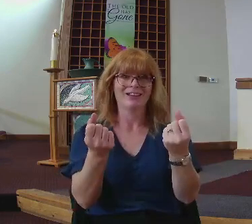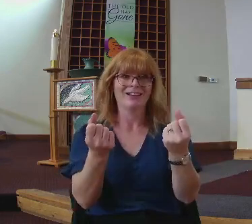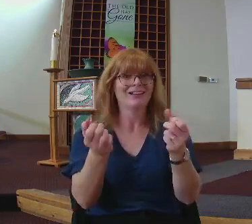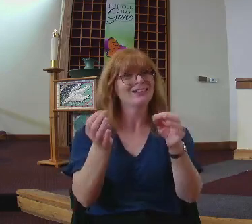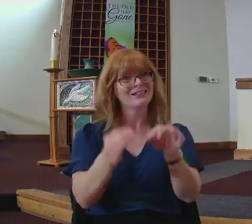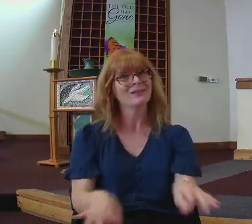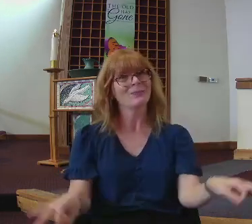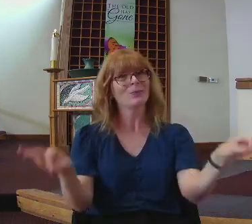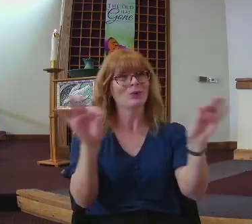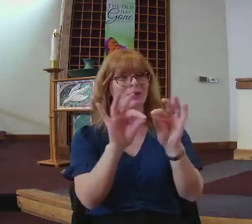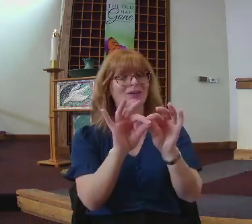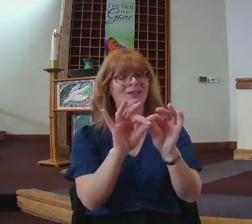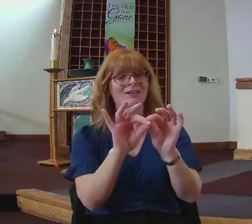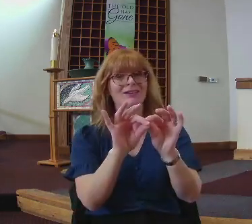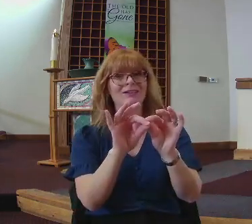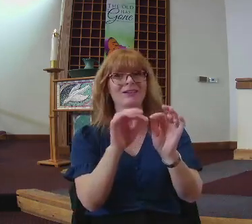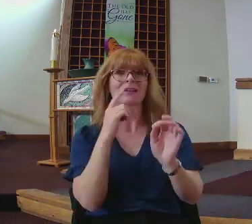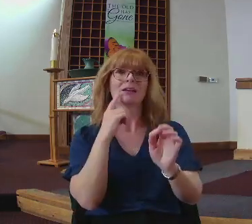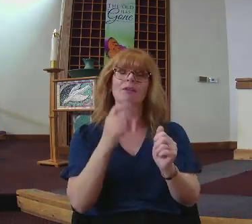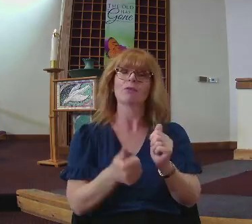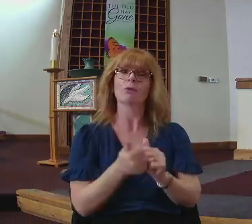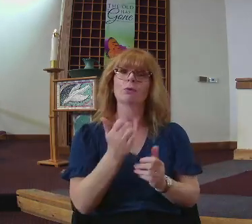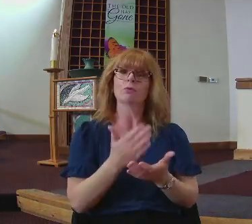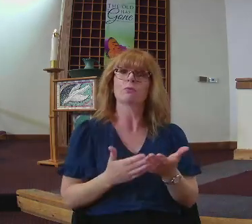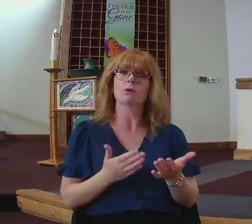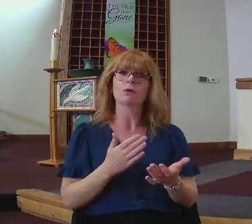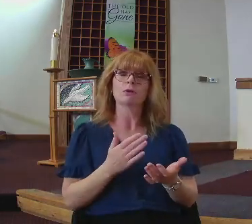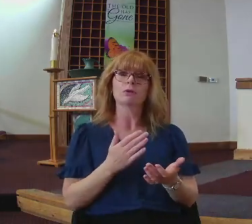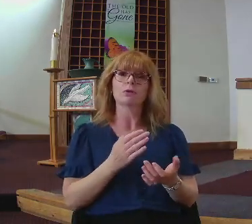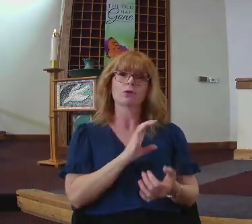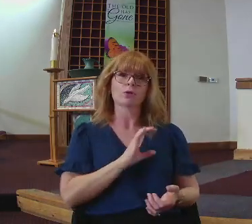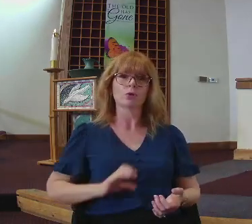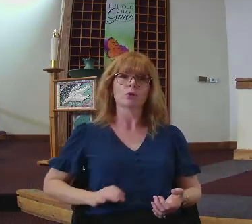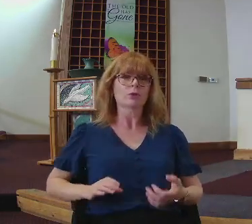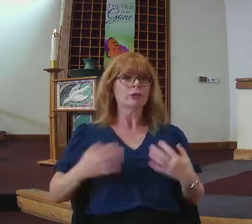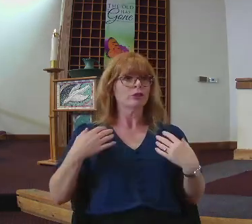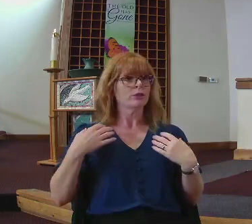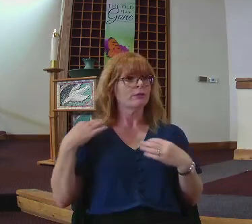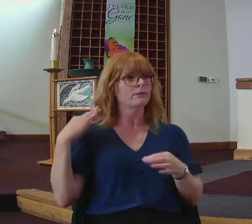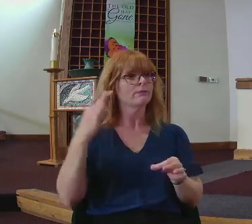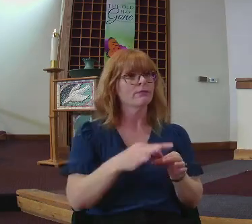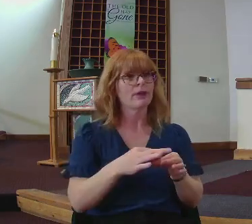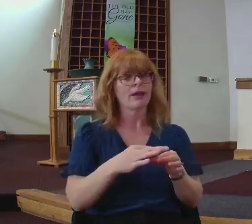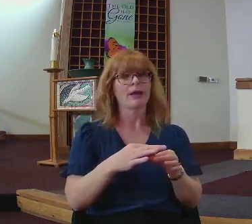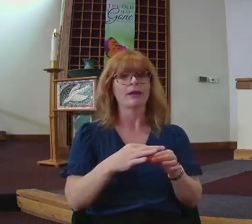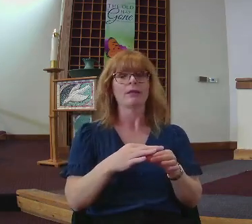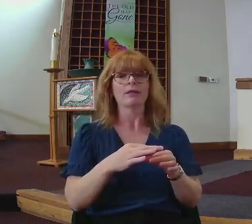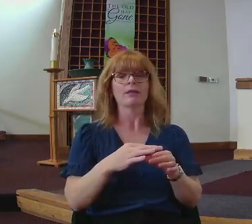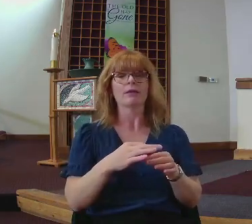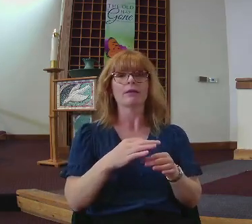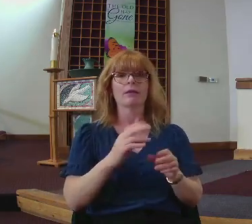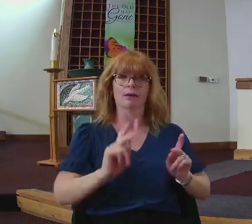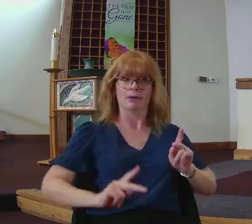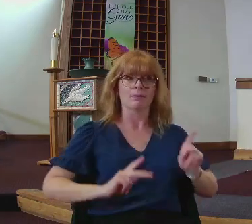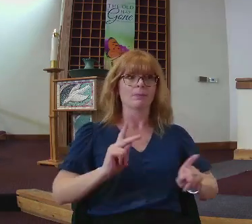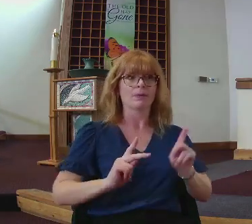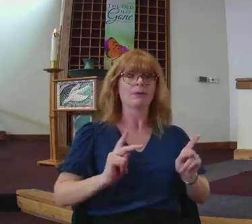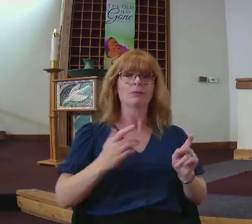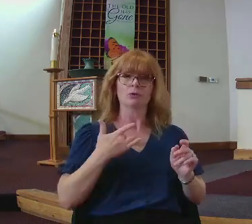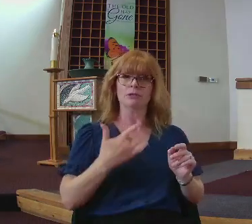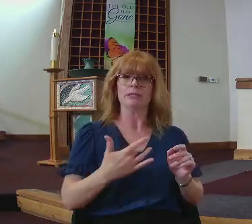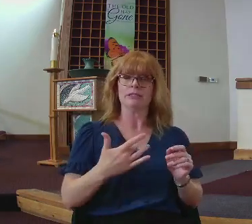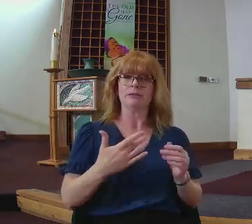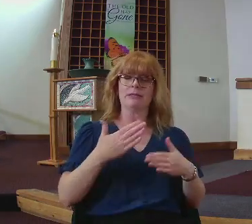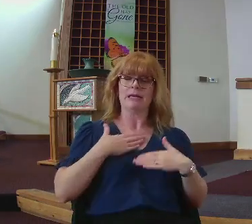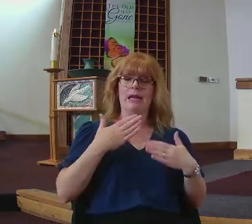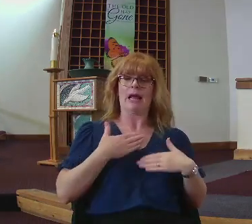And for the most part, the Christian faith, people are happy beneficiaries of medical